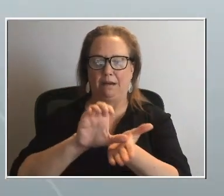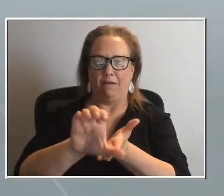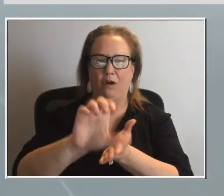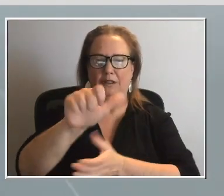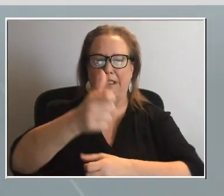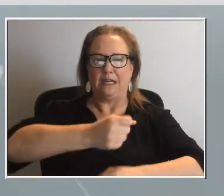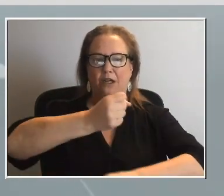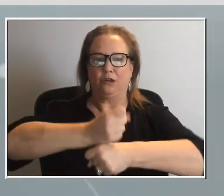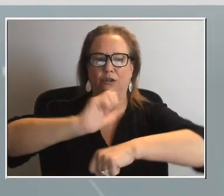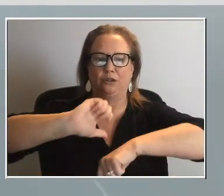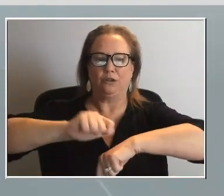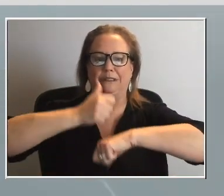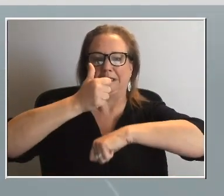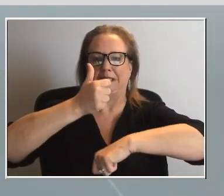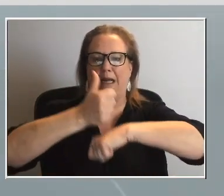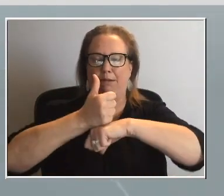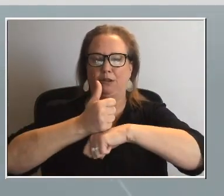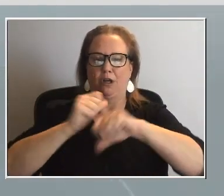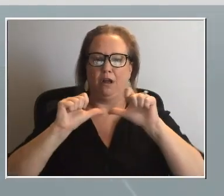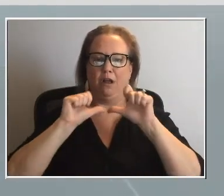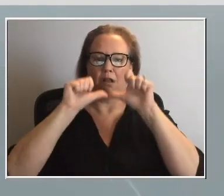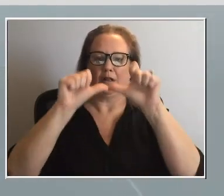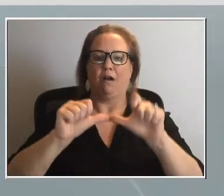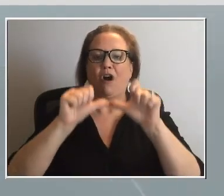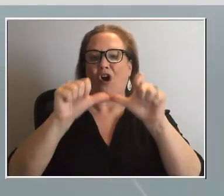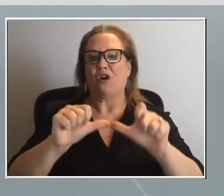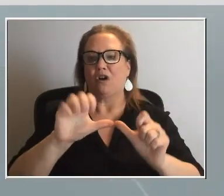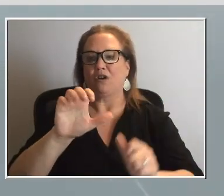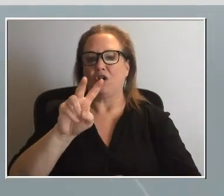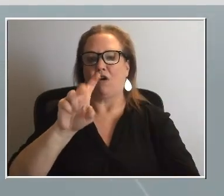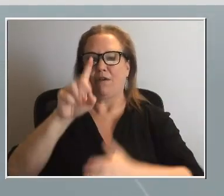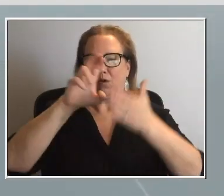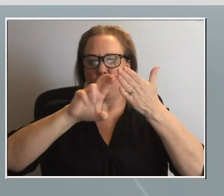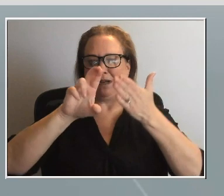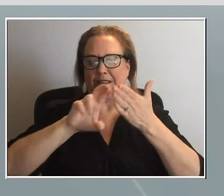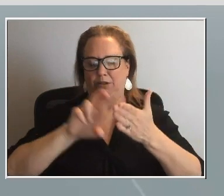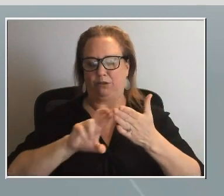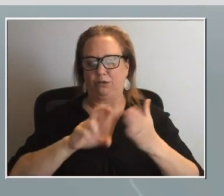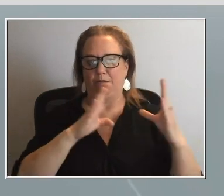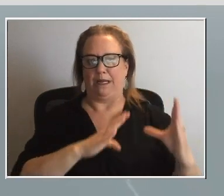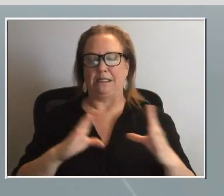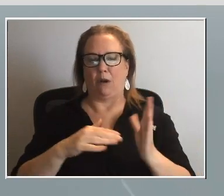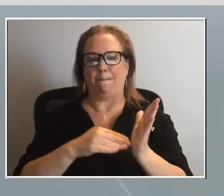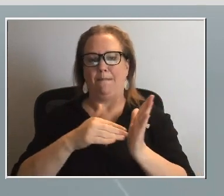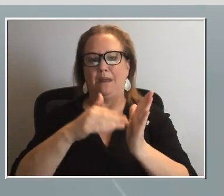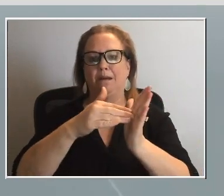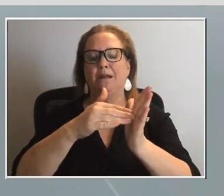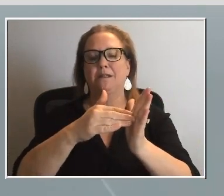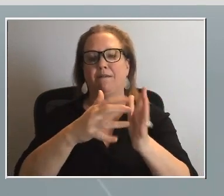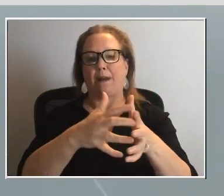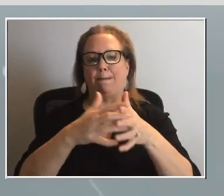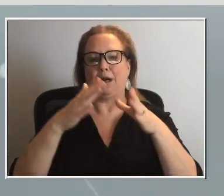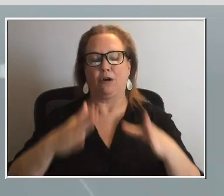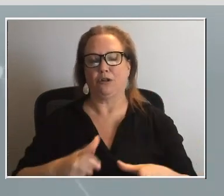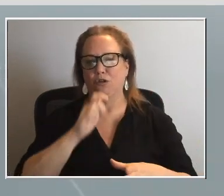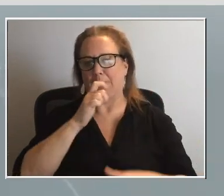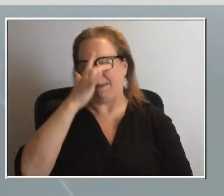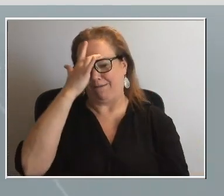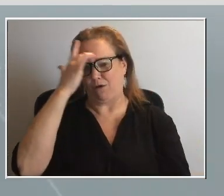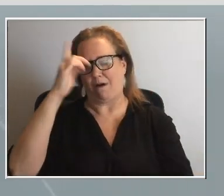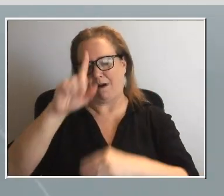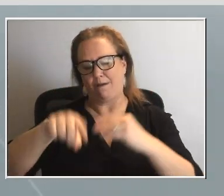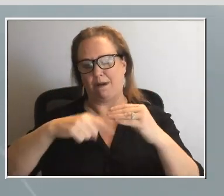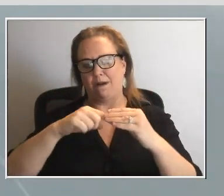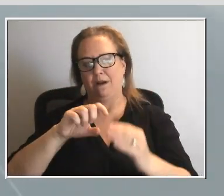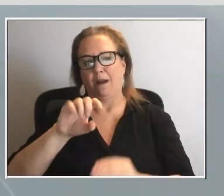establish a long COVID research program. He says the millions of Americans still living with symptoms should not be forgotten. Sanders has